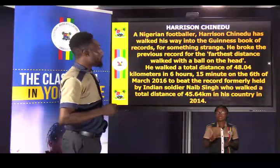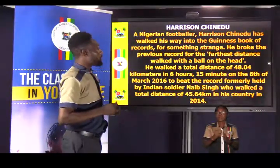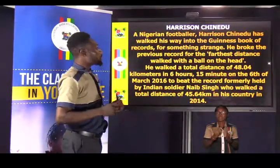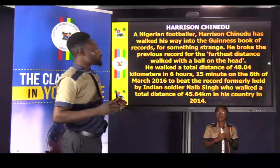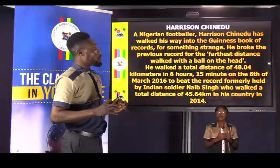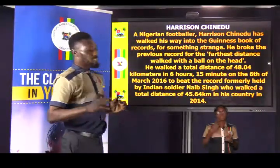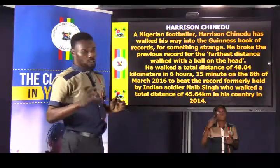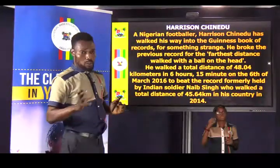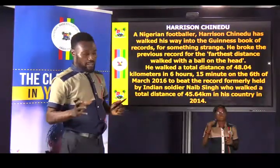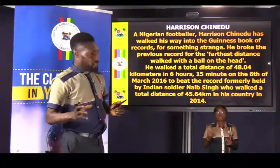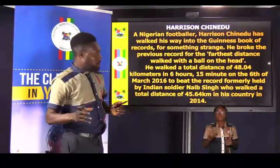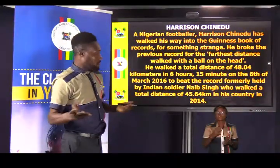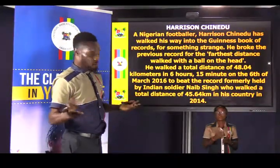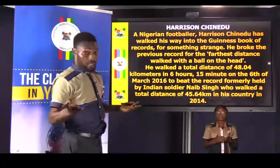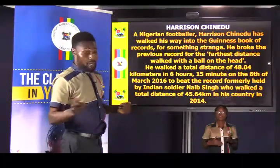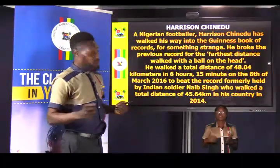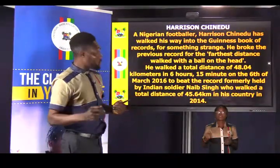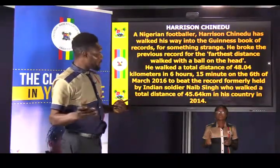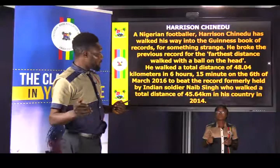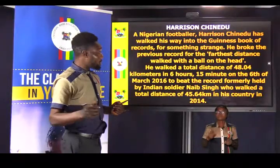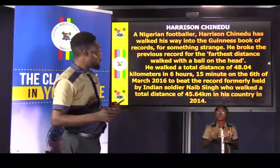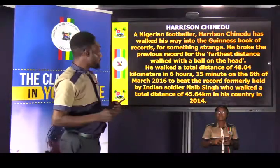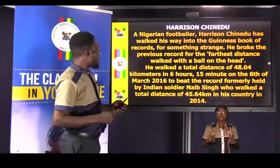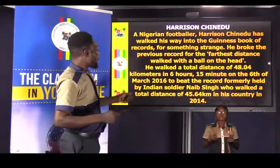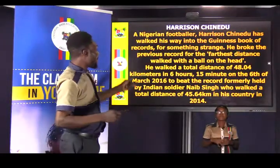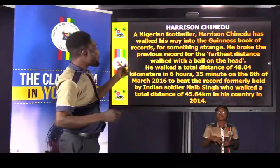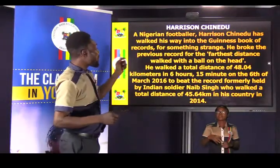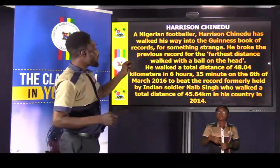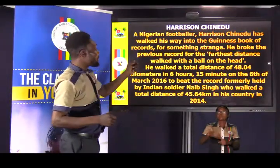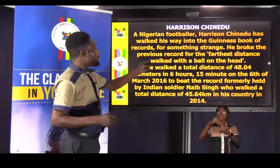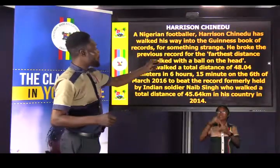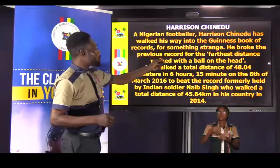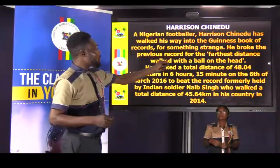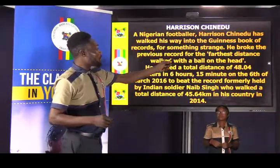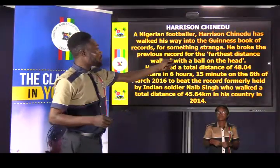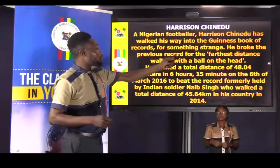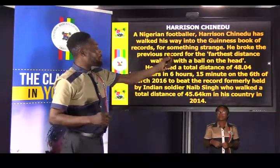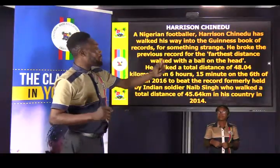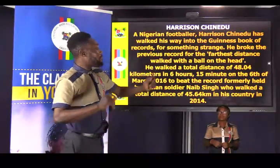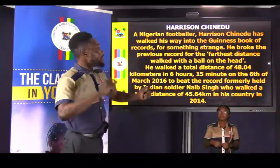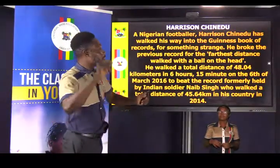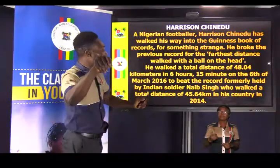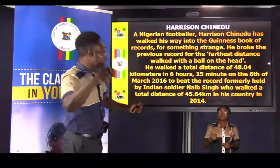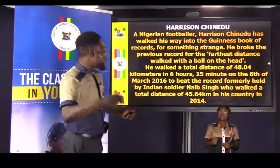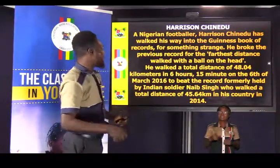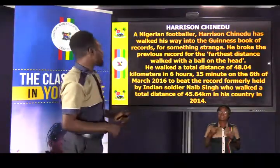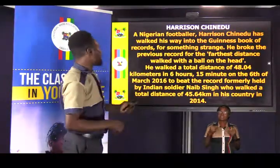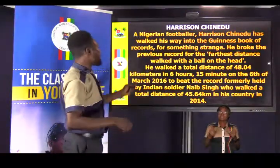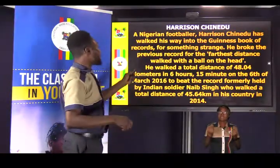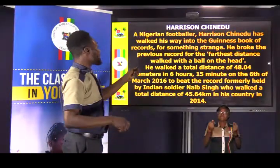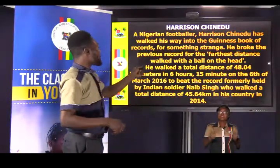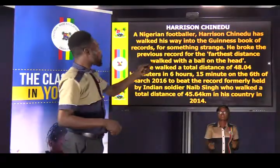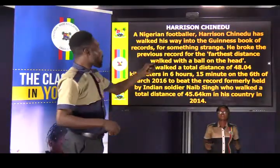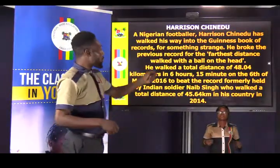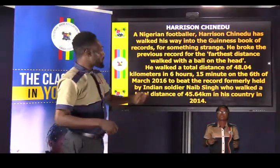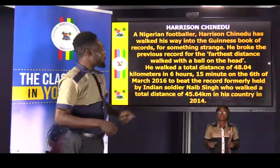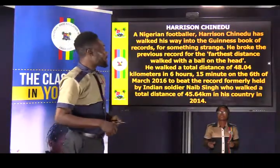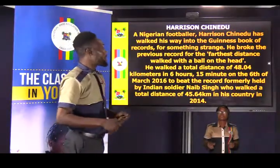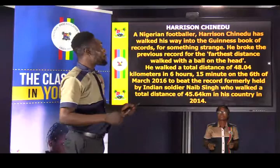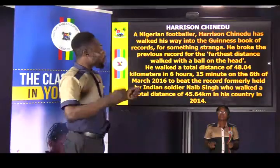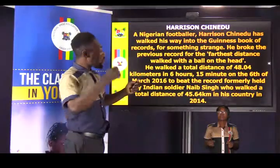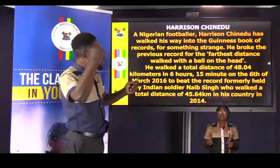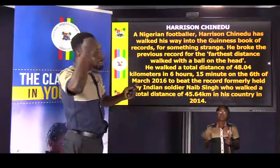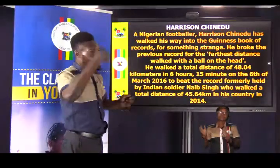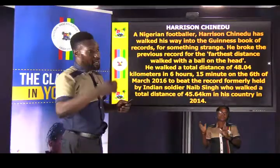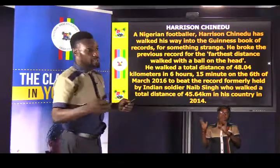Records for something strange. What is that? What is that thing? He broke the previous record of the farthest distance walked